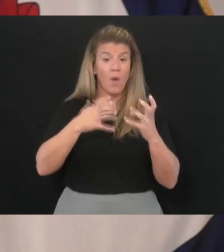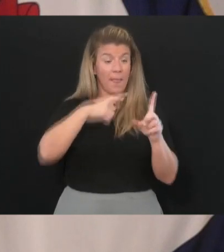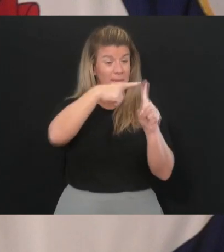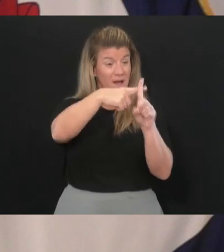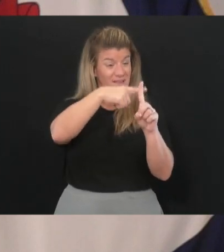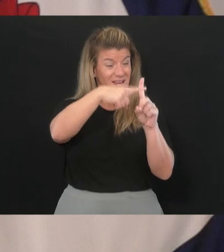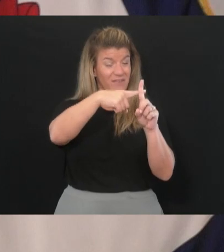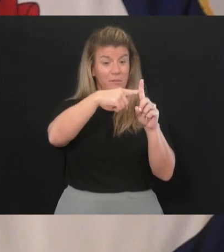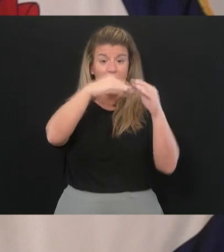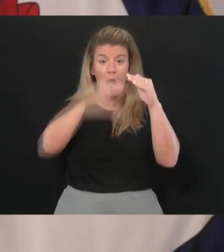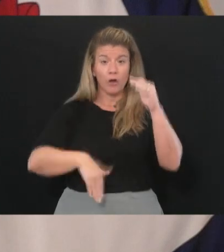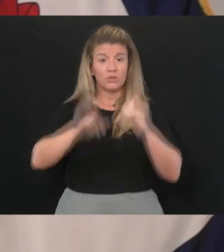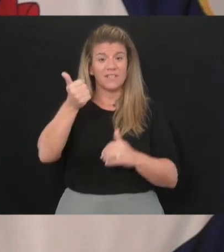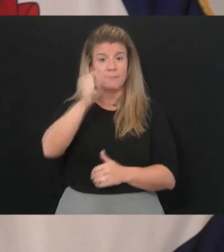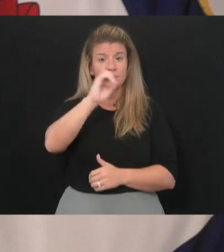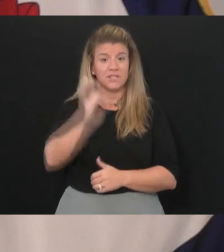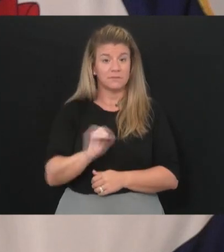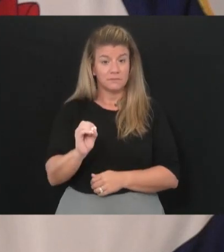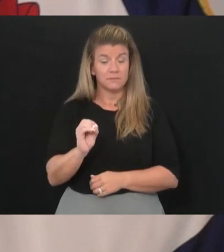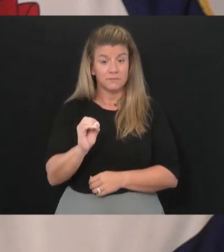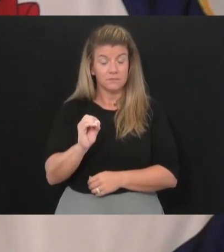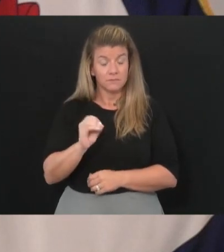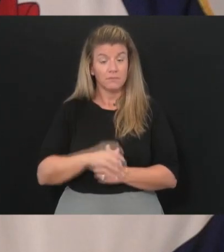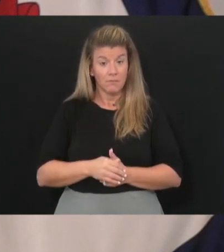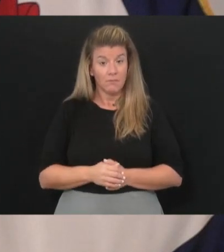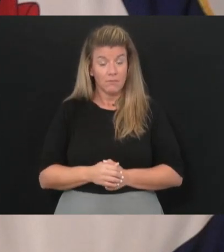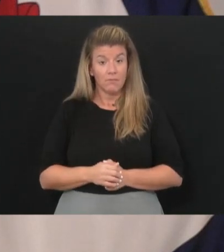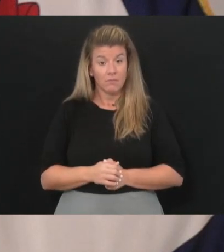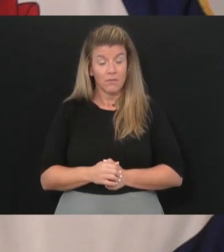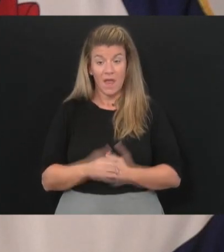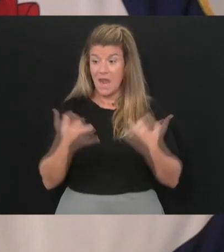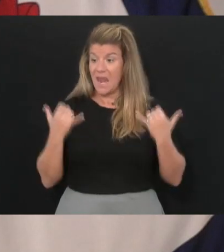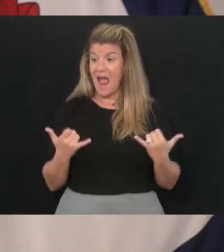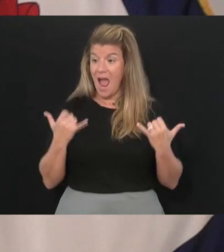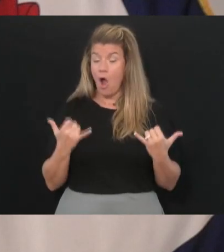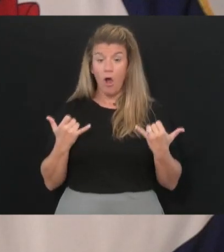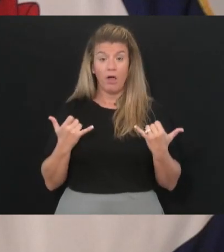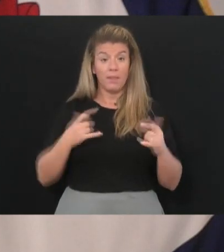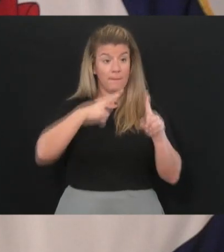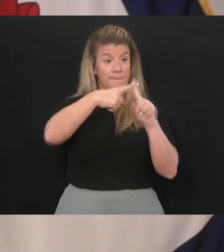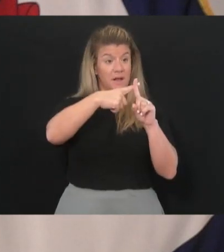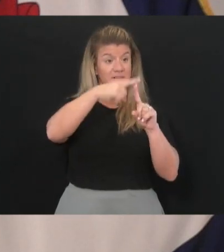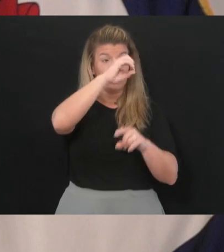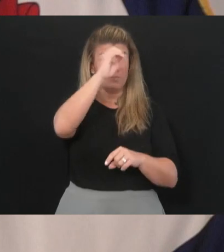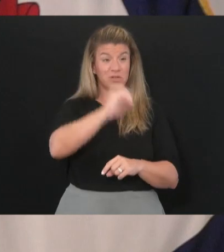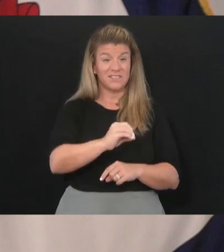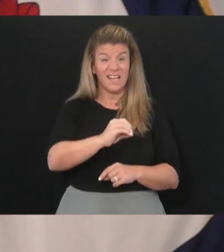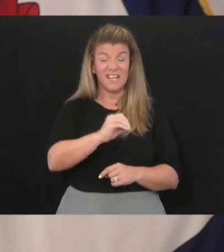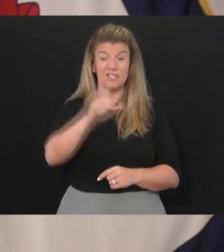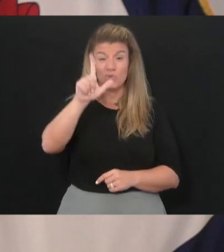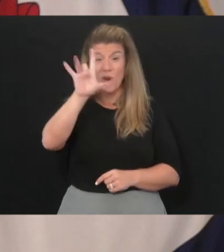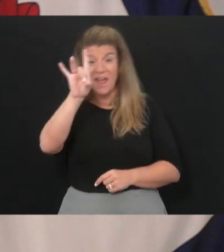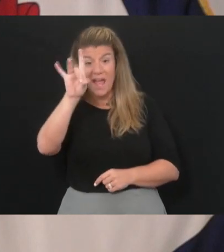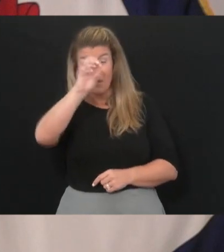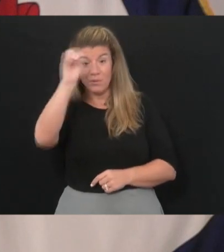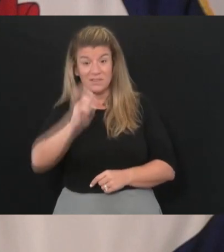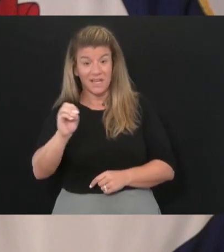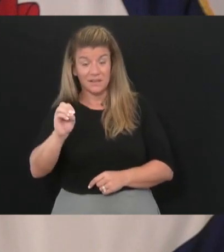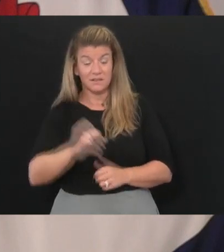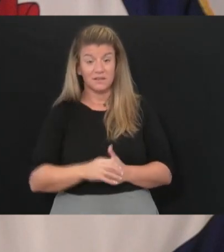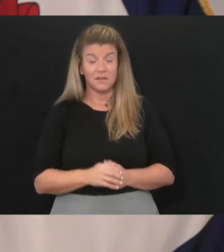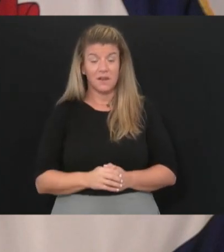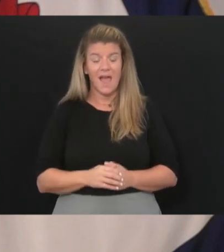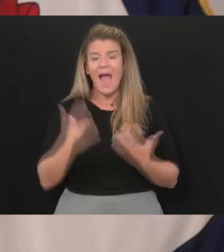under 10%. And now our positivity rate is running like 28%. Now, I'm not